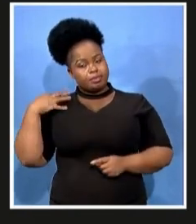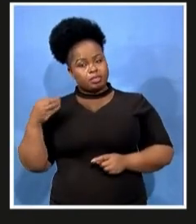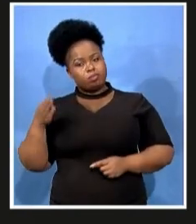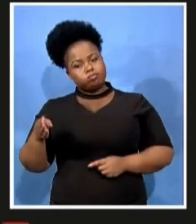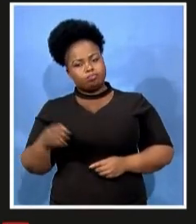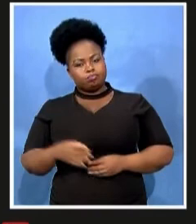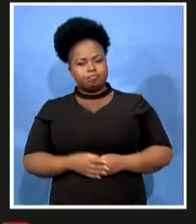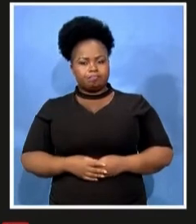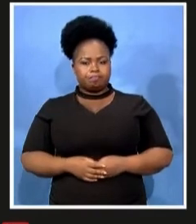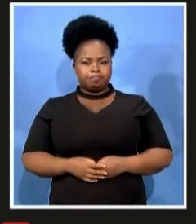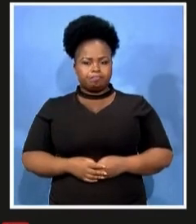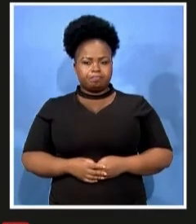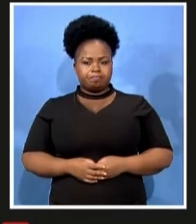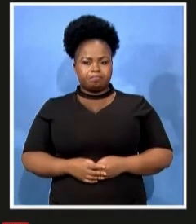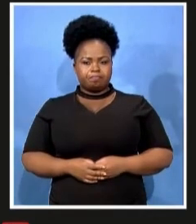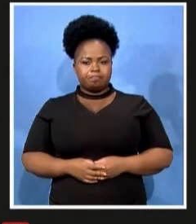Thank you.